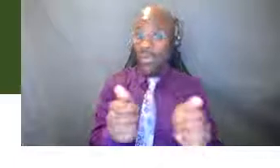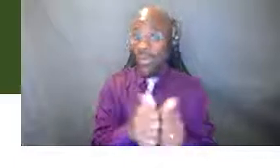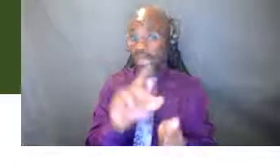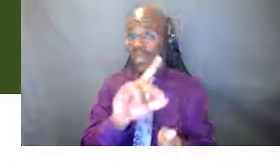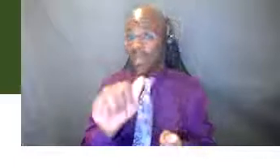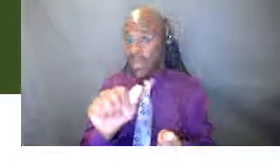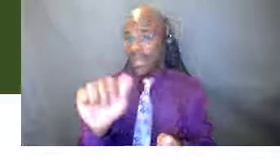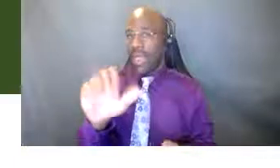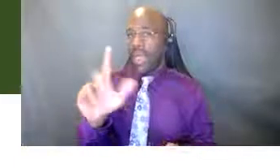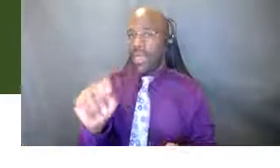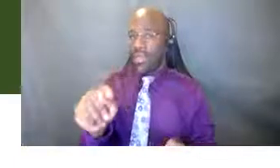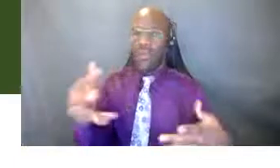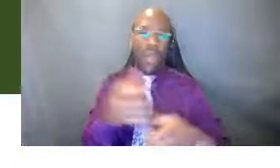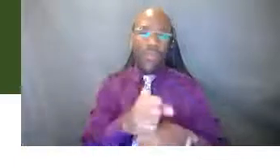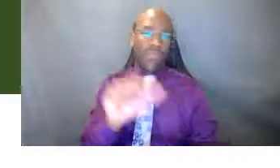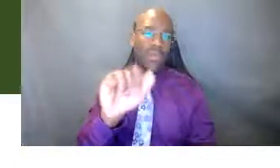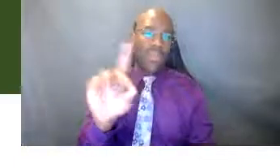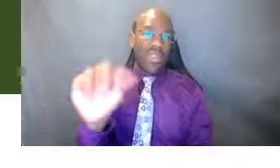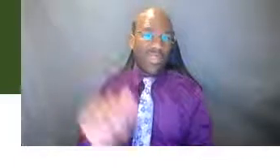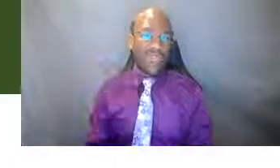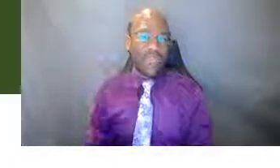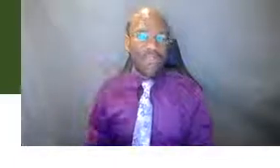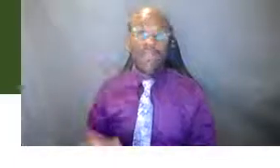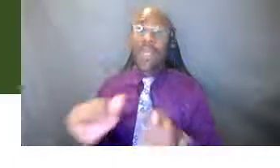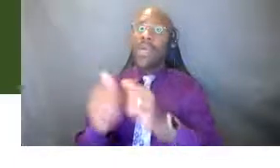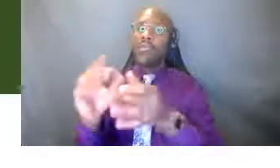that can extend to crisis services.